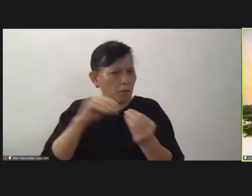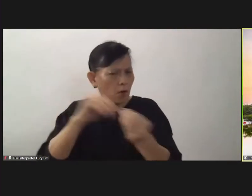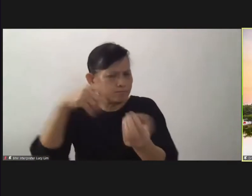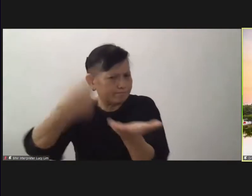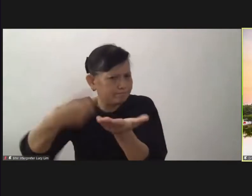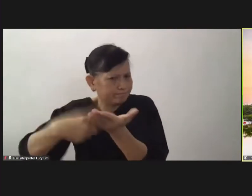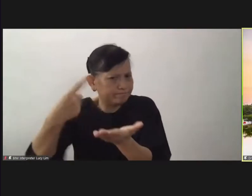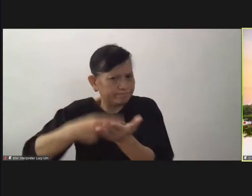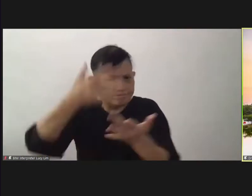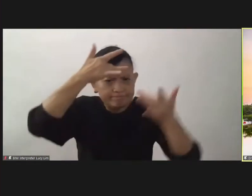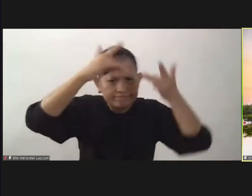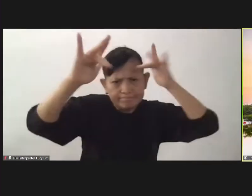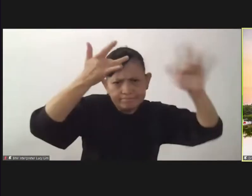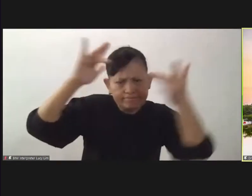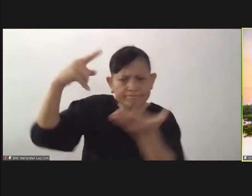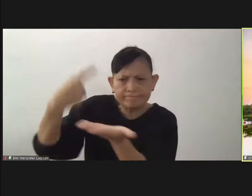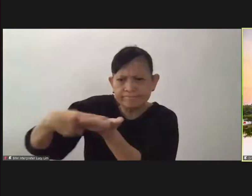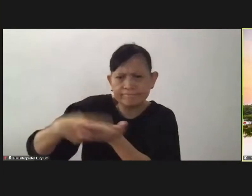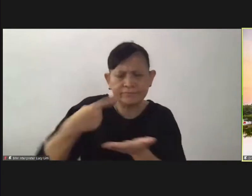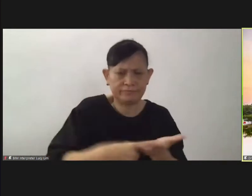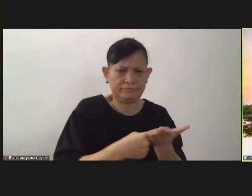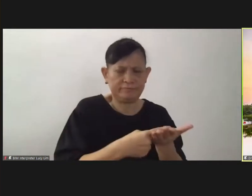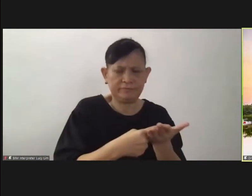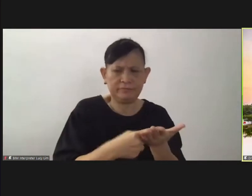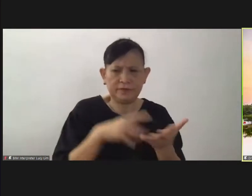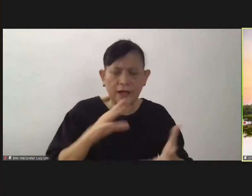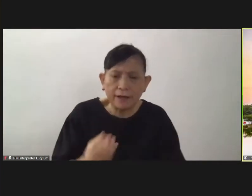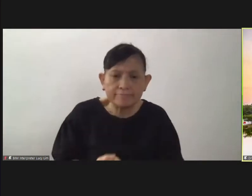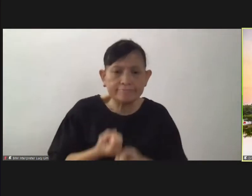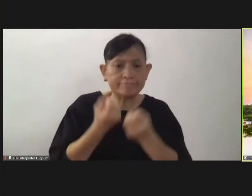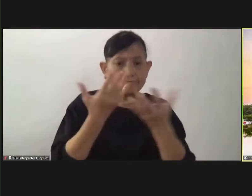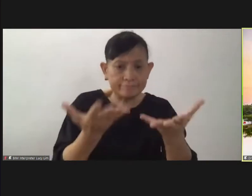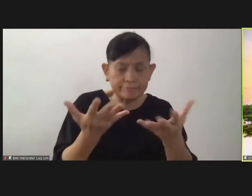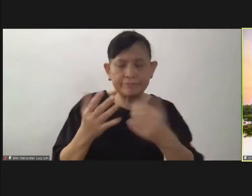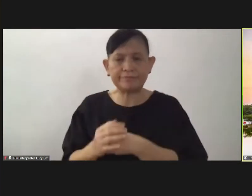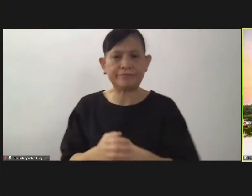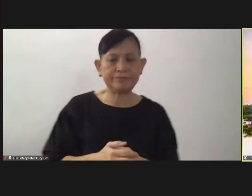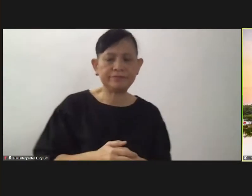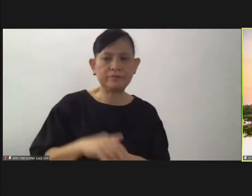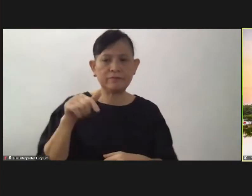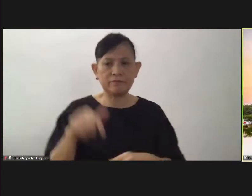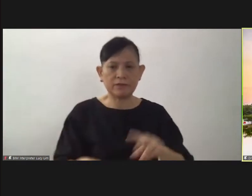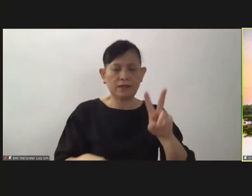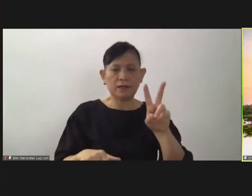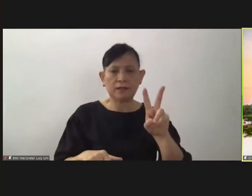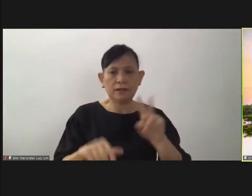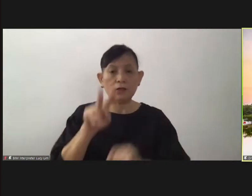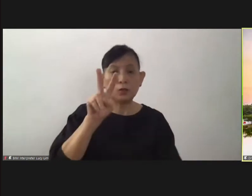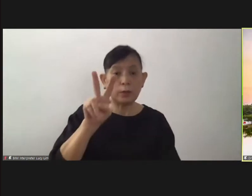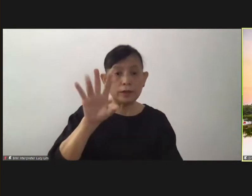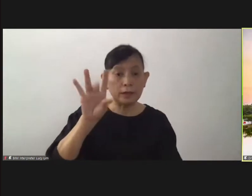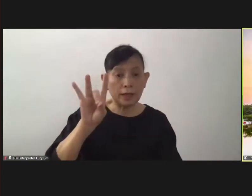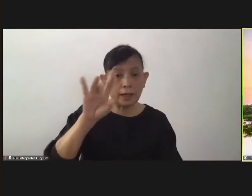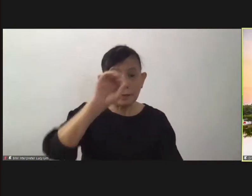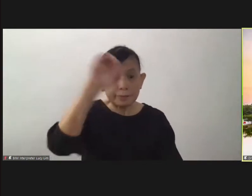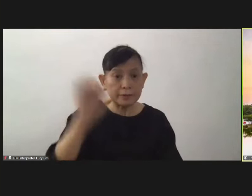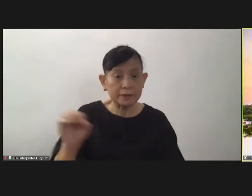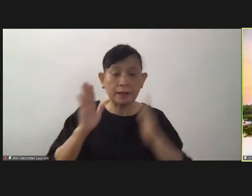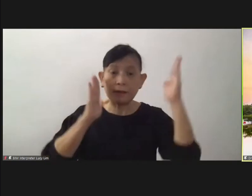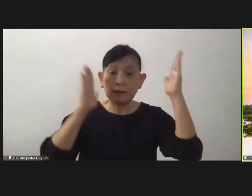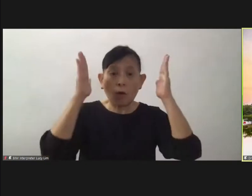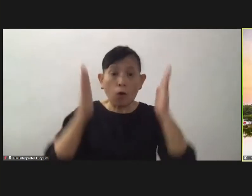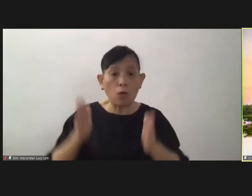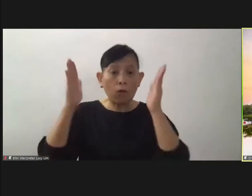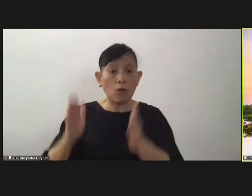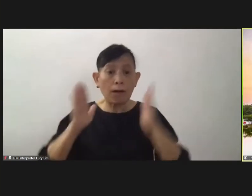discussions and discourse. Ladies and gentlemen, 28% of Malaysia's population